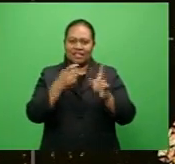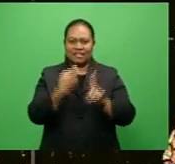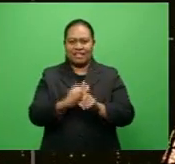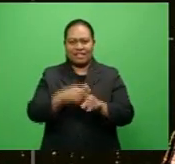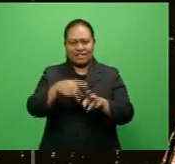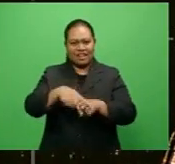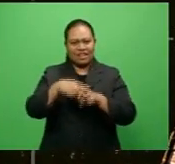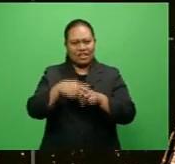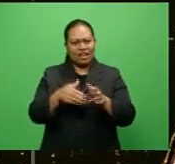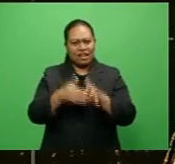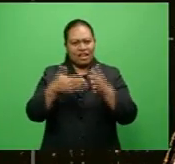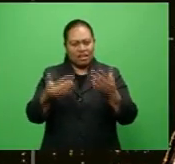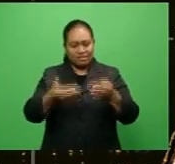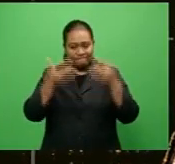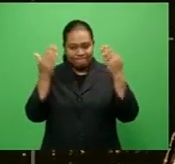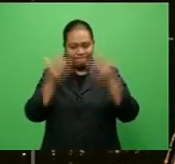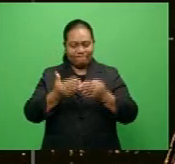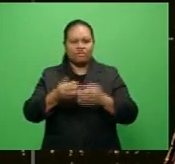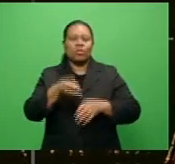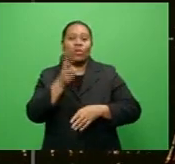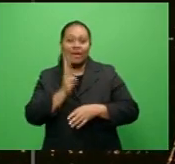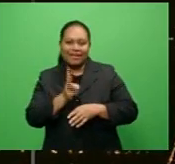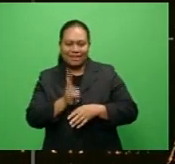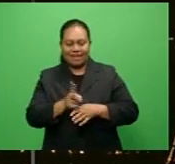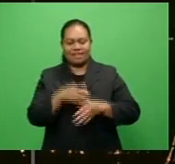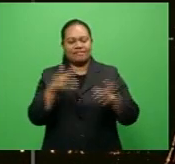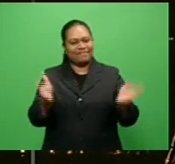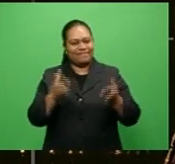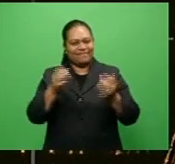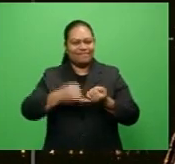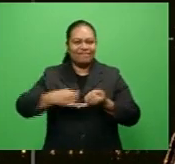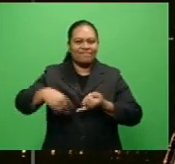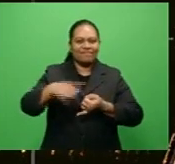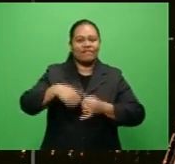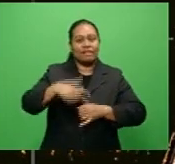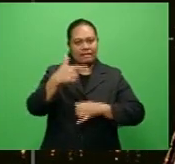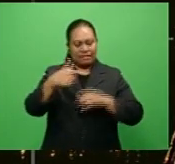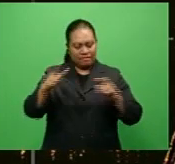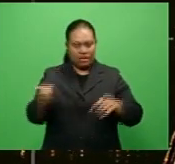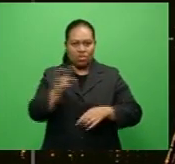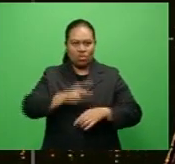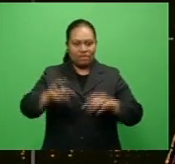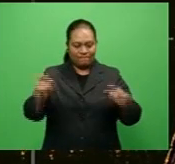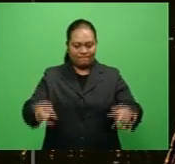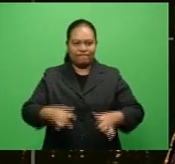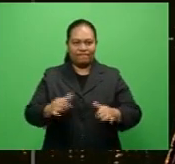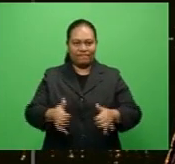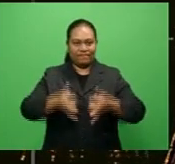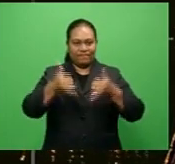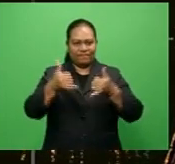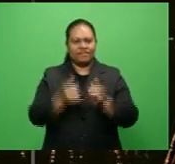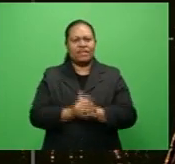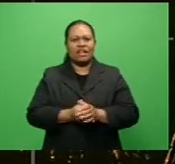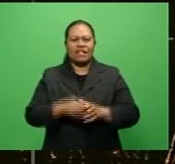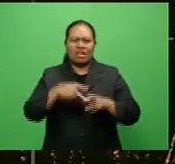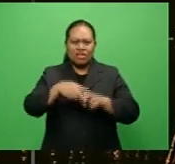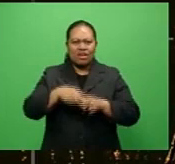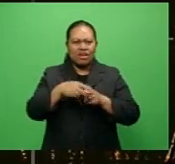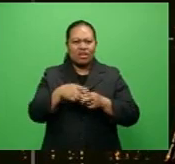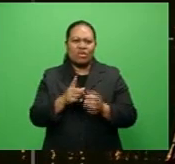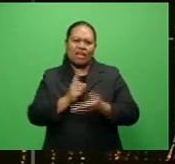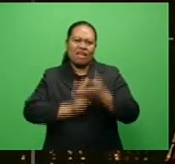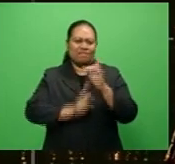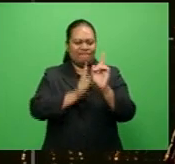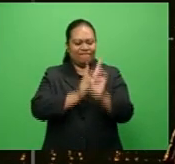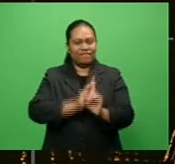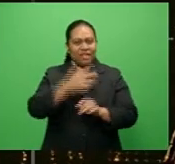now set its focus on the rematch with Suva in round 7 of the Skipper Cup competition. The Stallions, who edged Suva 15-13 in the opening